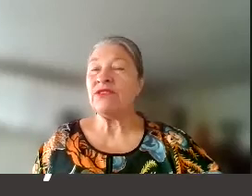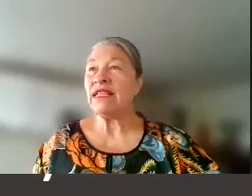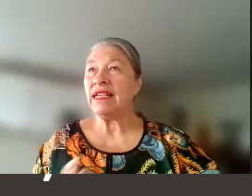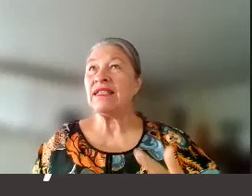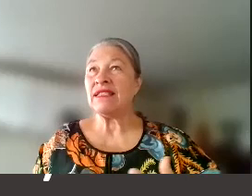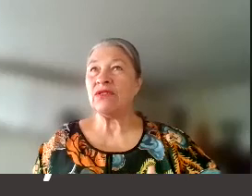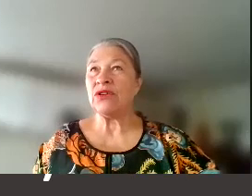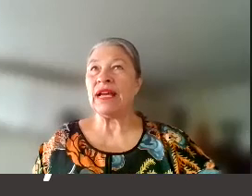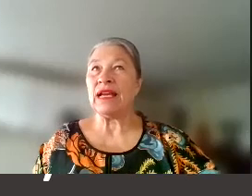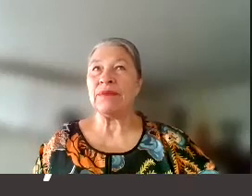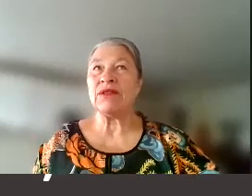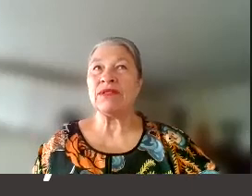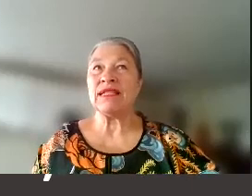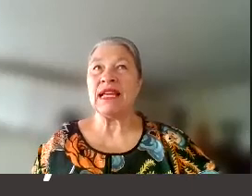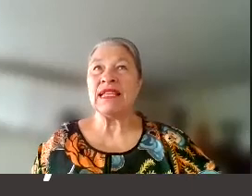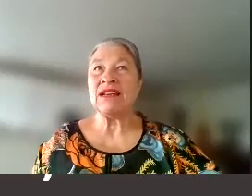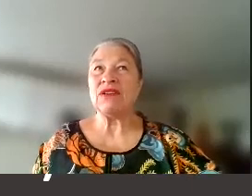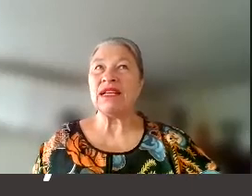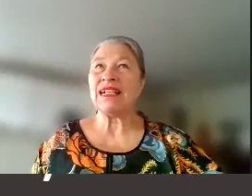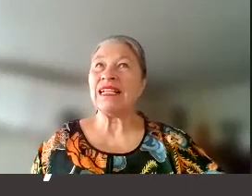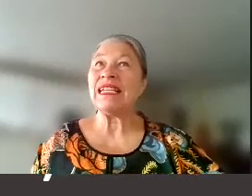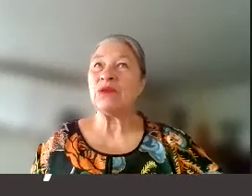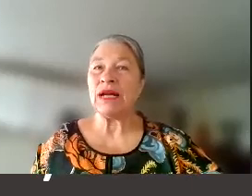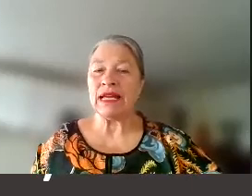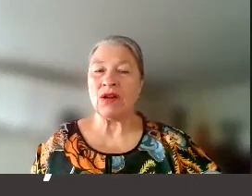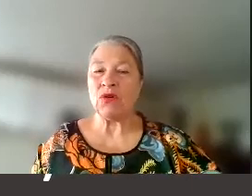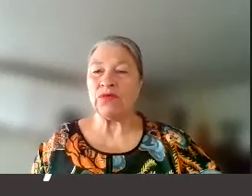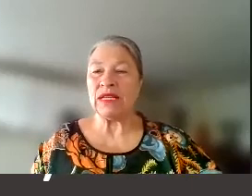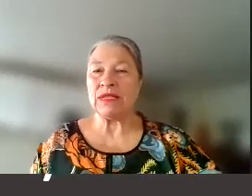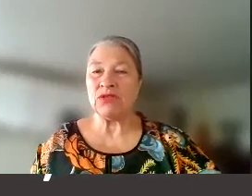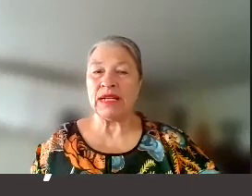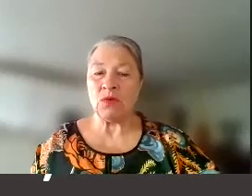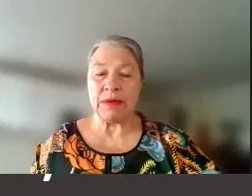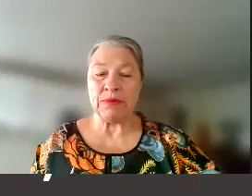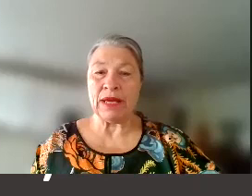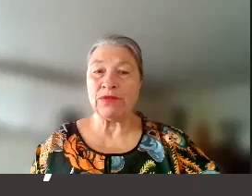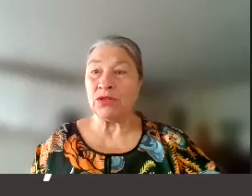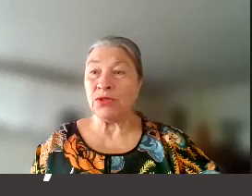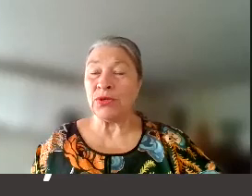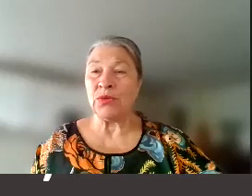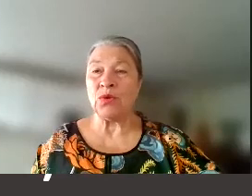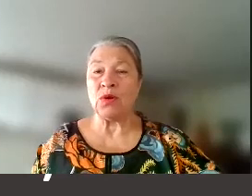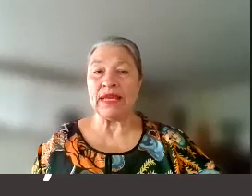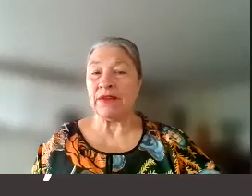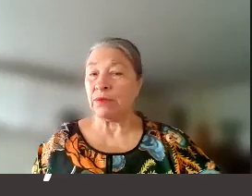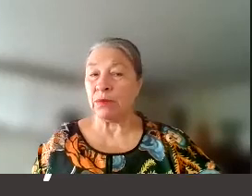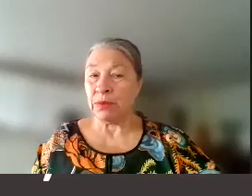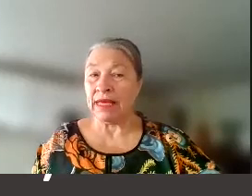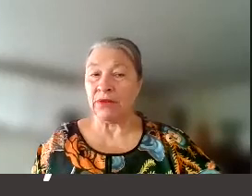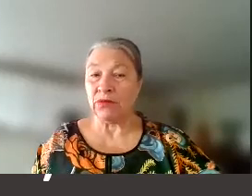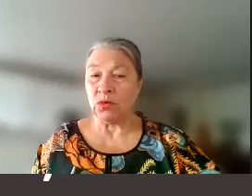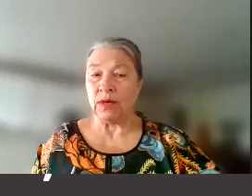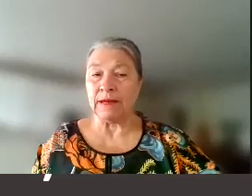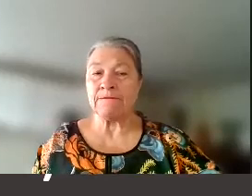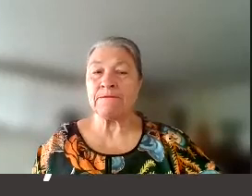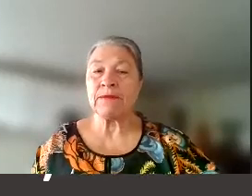And using lists are okay, because they're a clear way of demonstrating what people have to do or what they have to